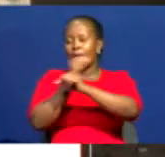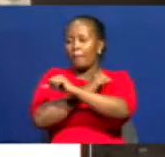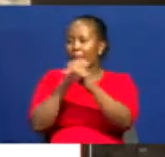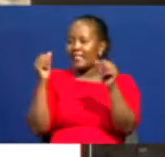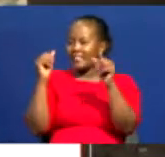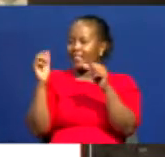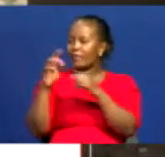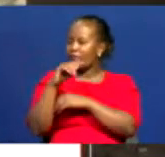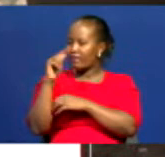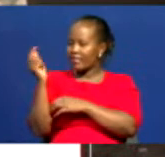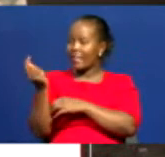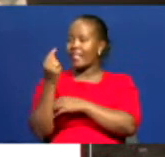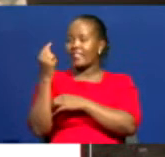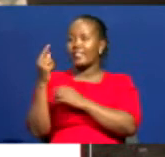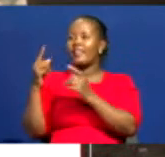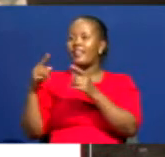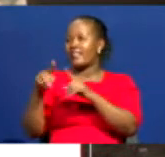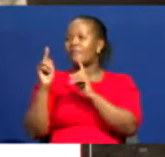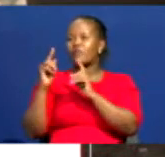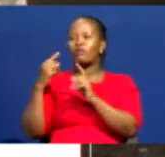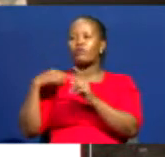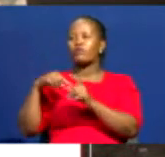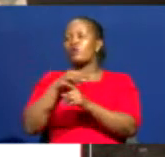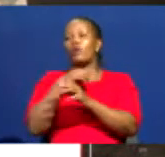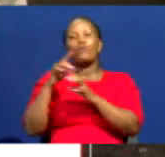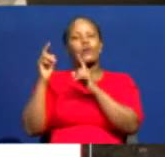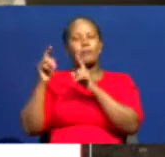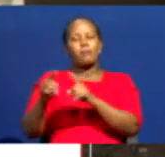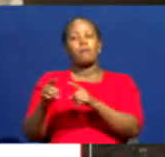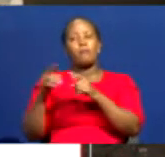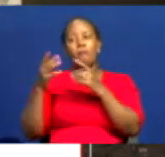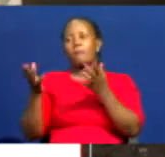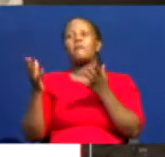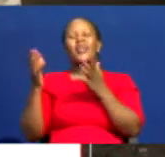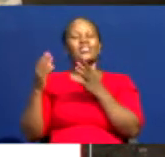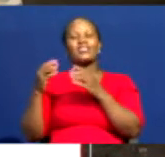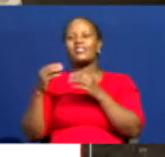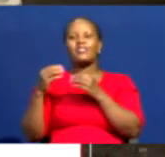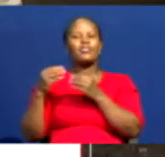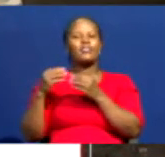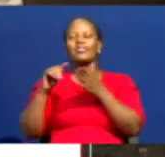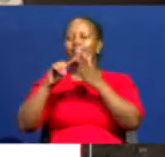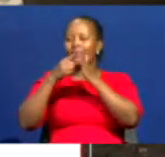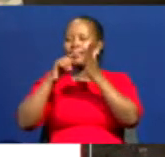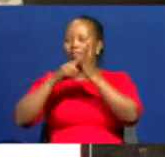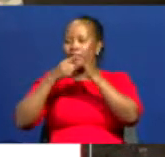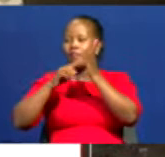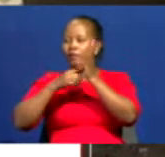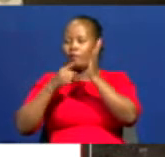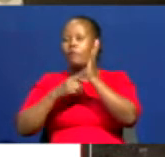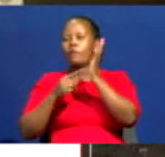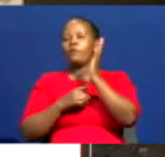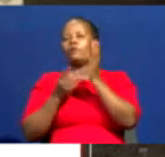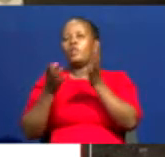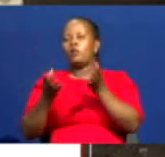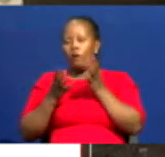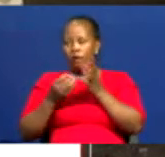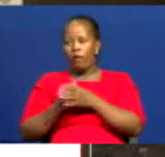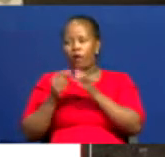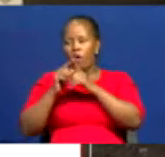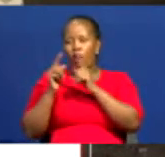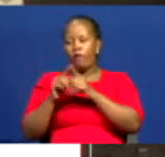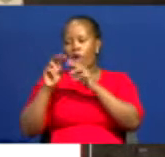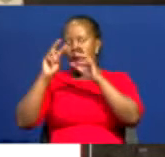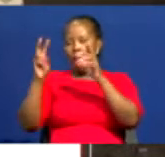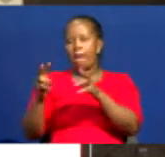Kenya, we must give him all our needs. Tell him that issues